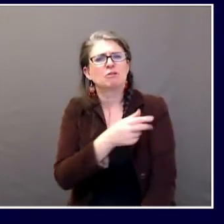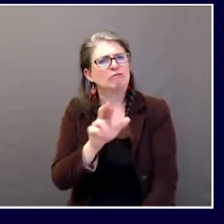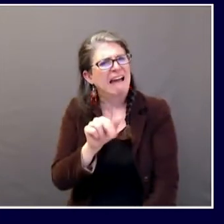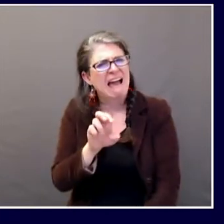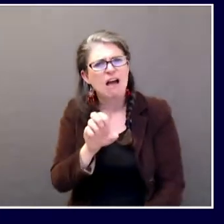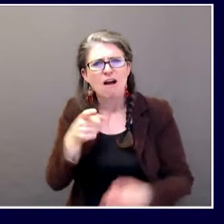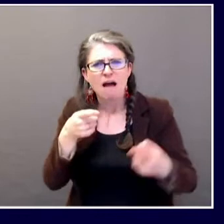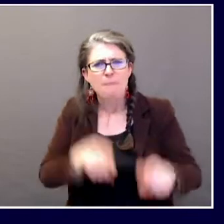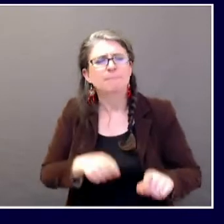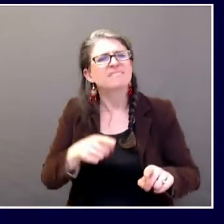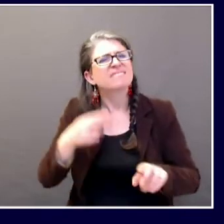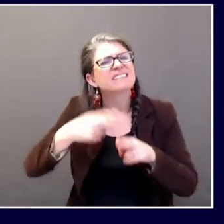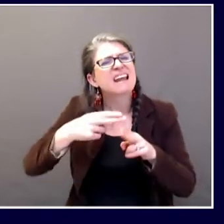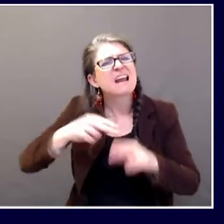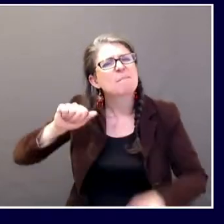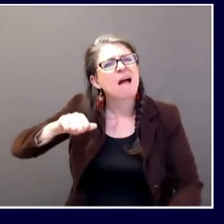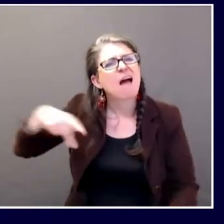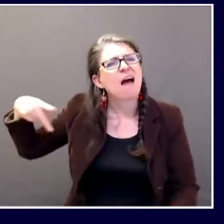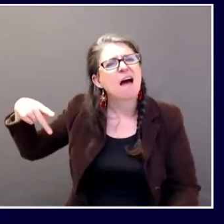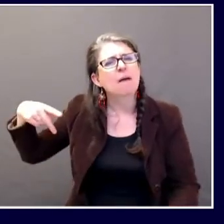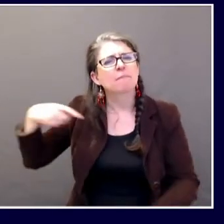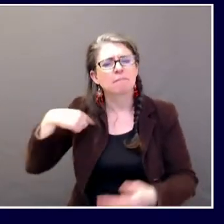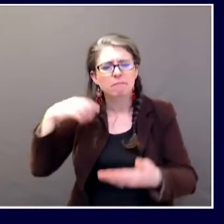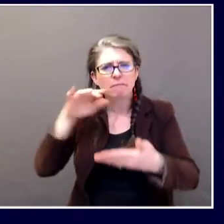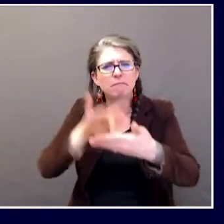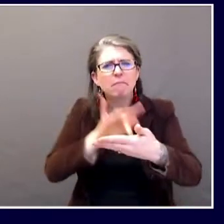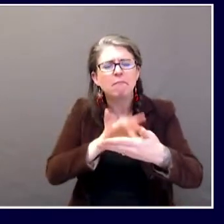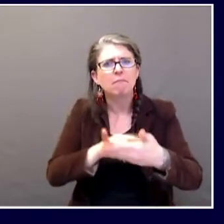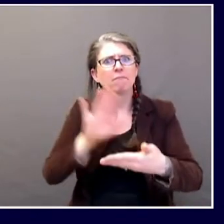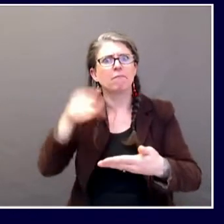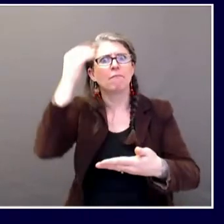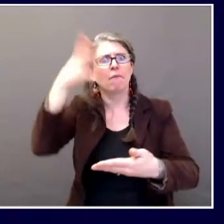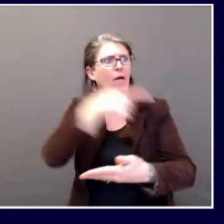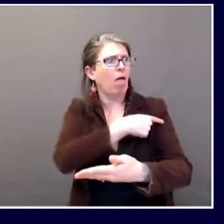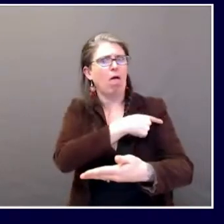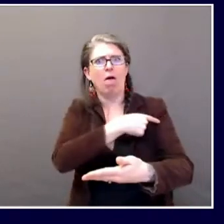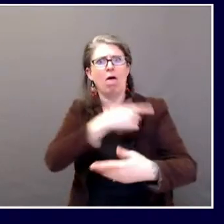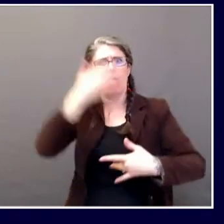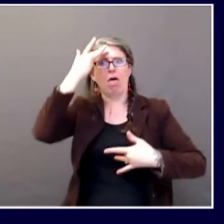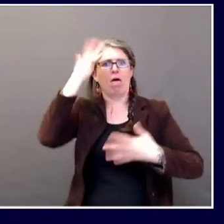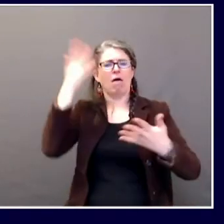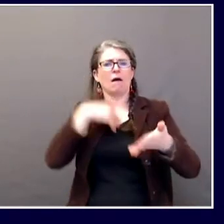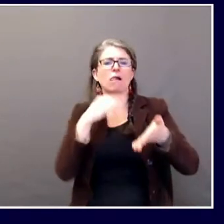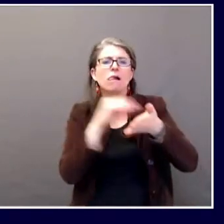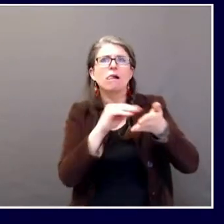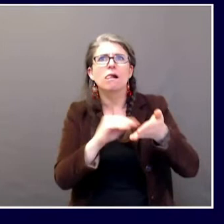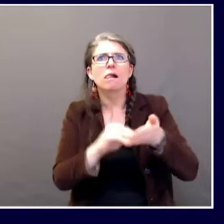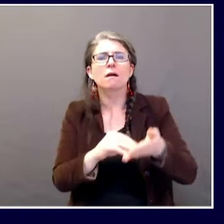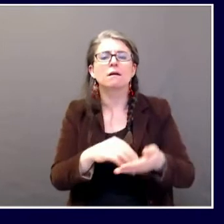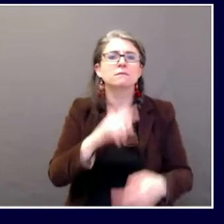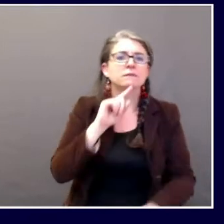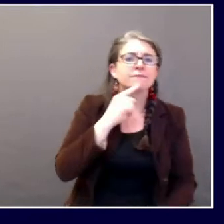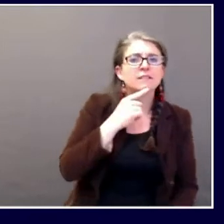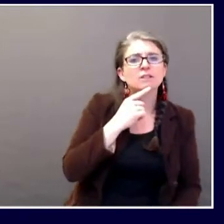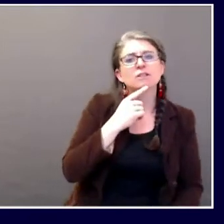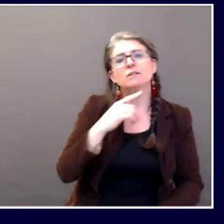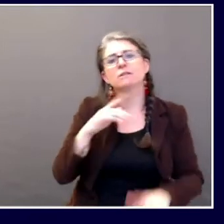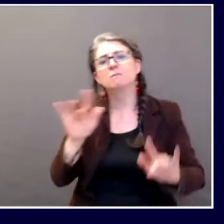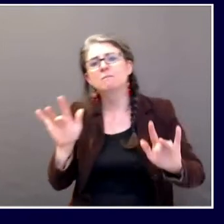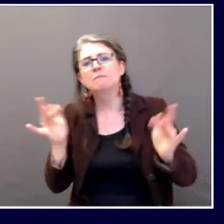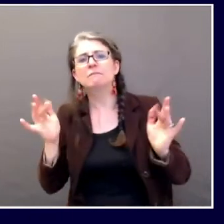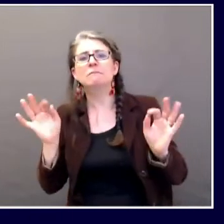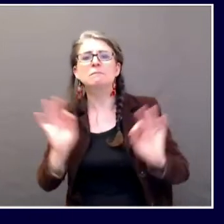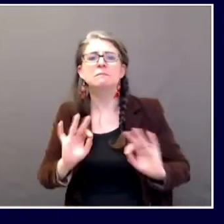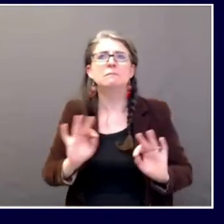whatever reactions they're having, from mild to less mild. But is that information publicly available, or will it